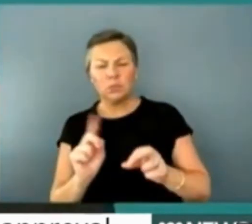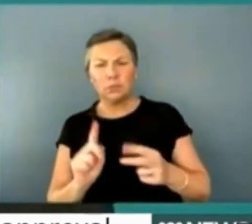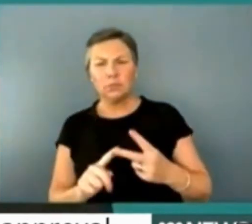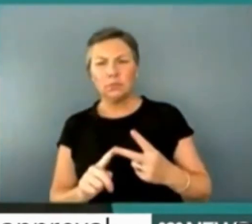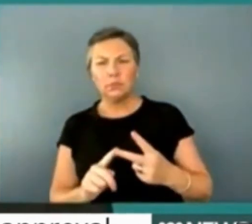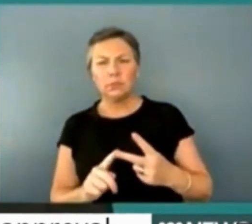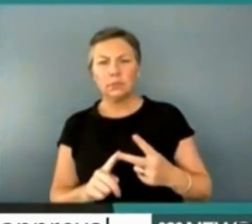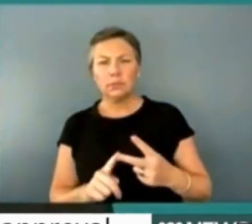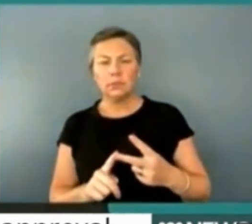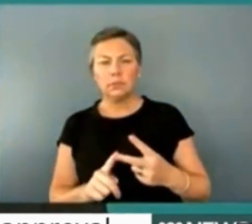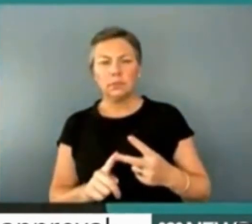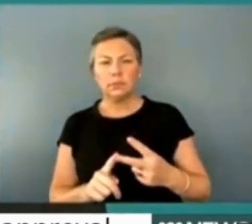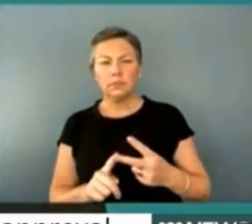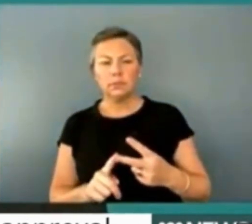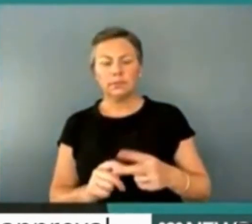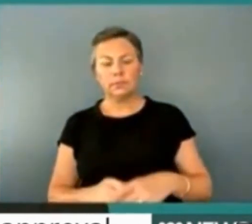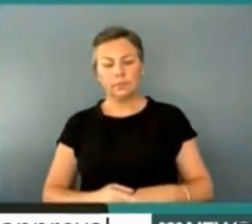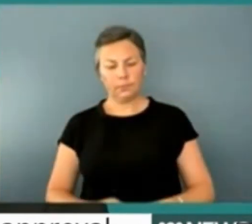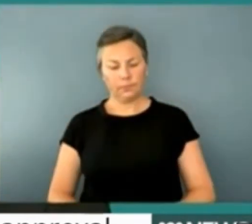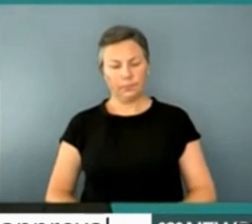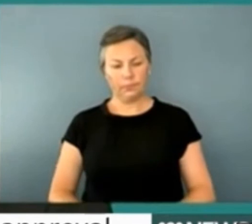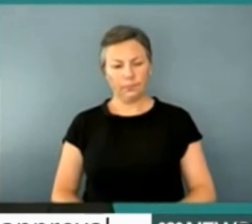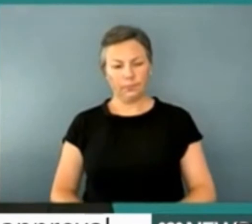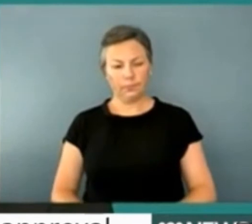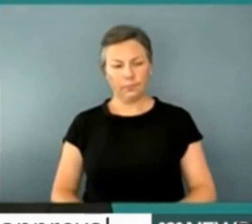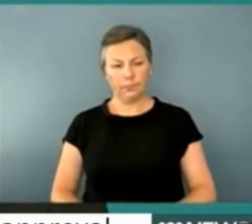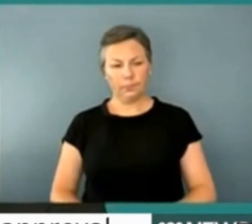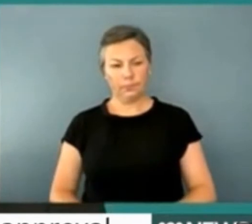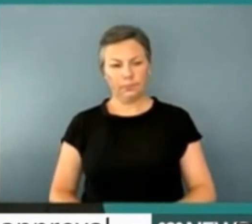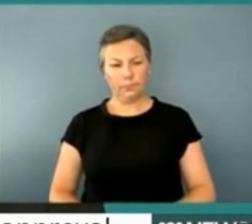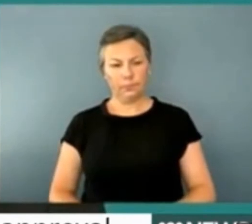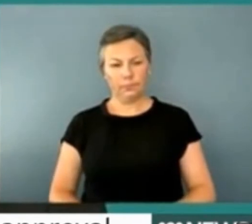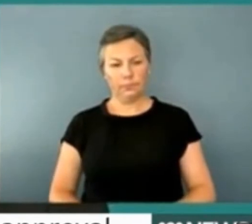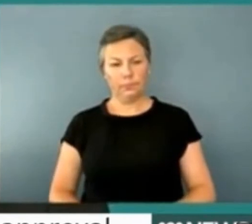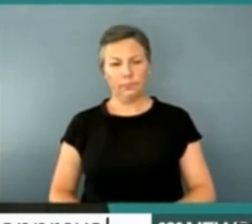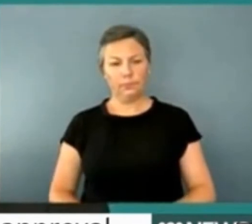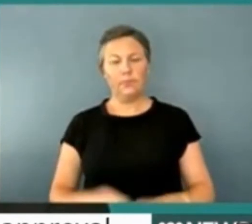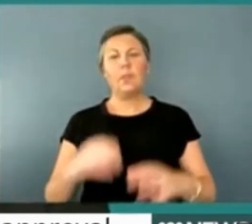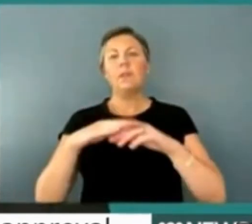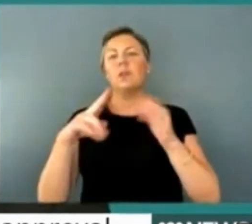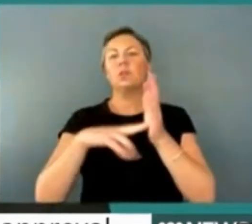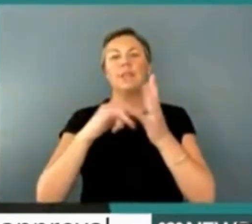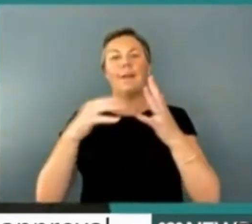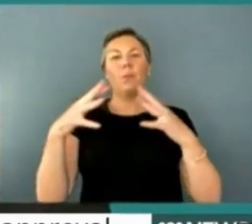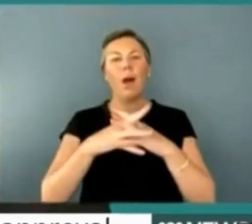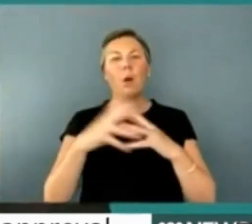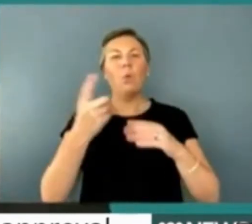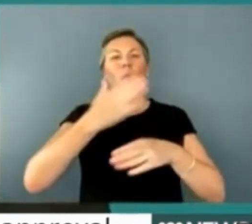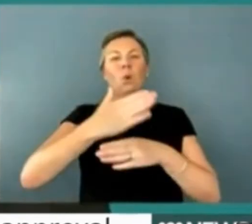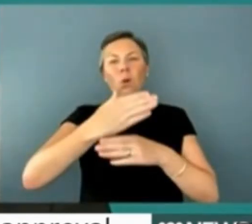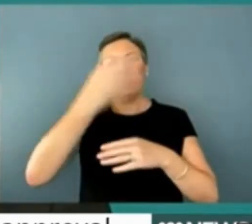Professor Kelly, it was in relation to the New South Wales changes on quarantine in regards to air crews moving in line with other